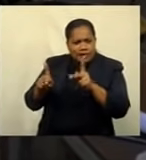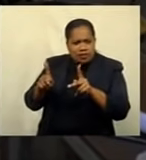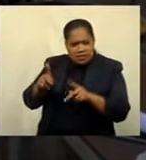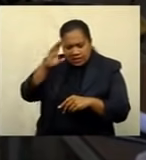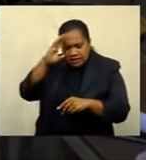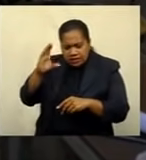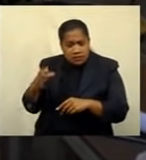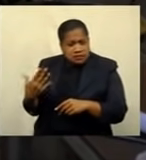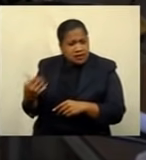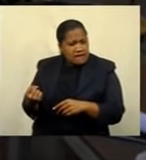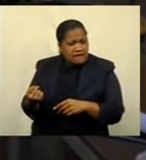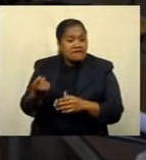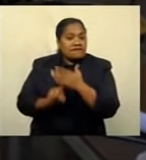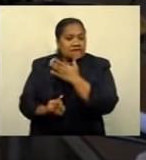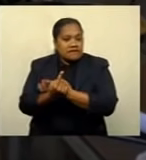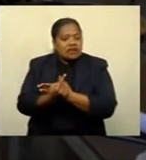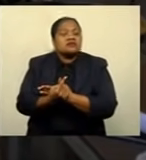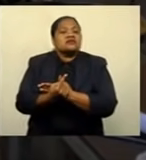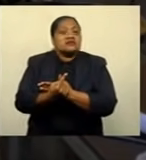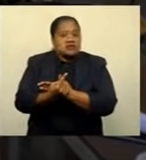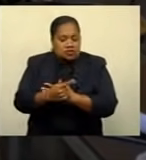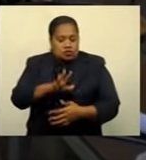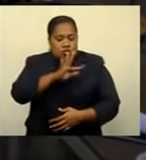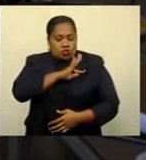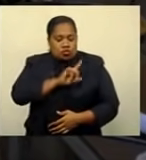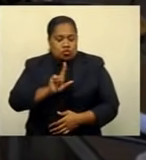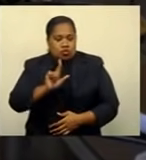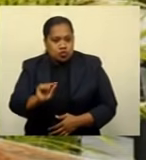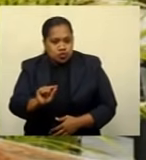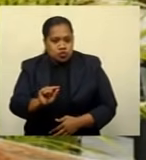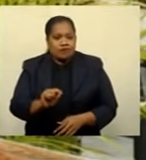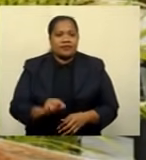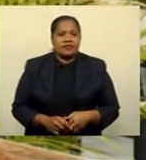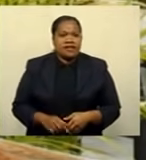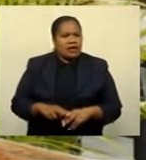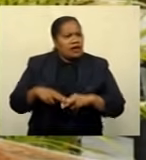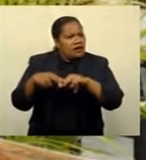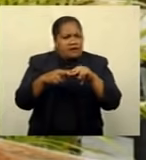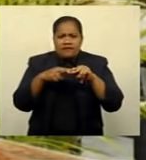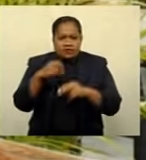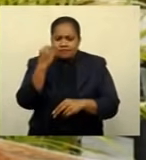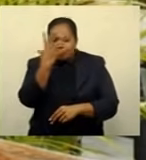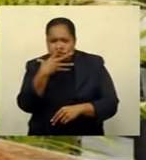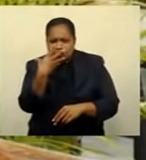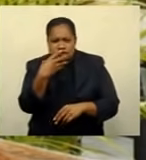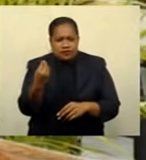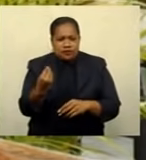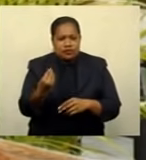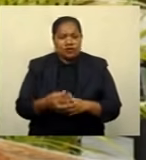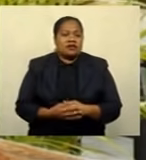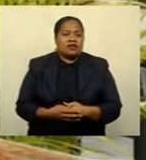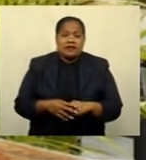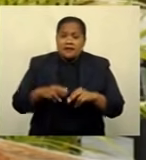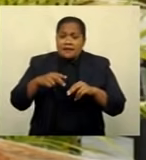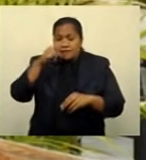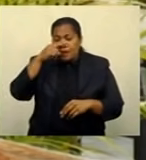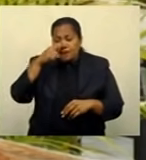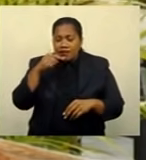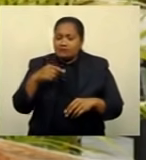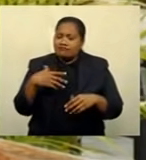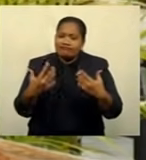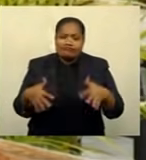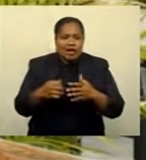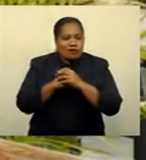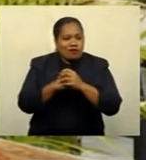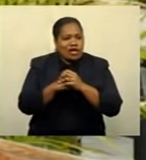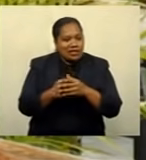had, he took a leap of faith. Oh, Fiji is a beautiful paradise. The people are here very friendly, and over